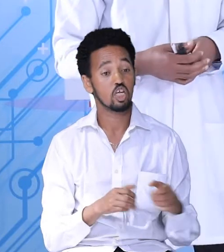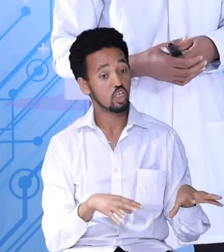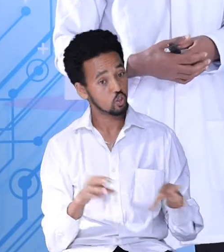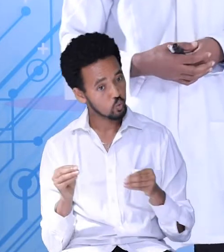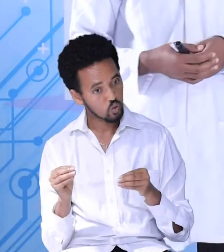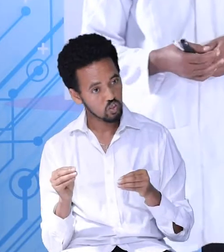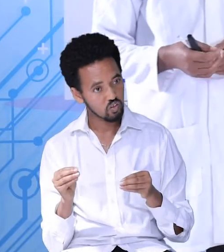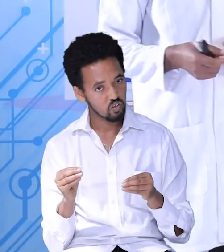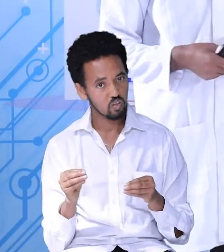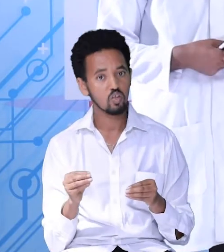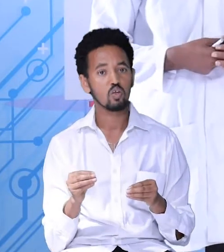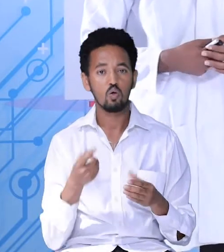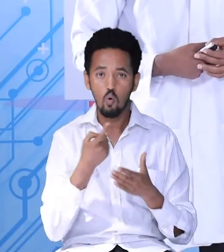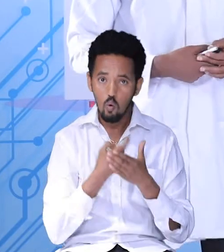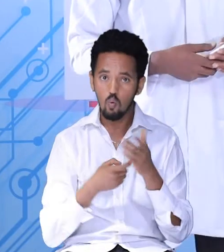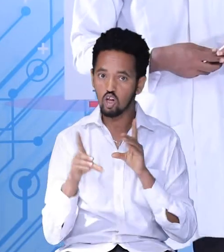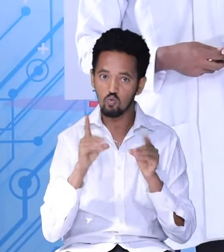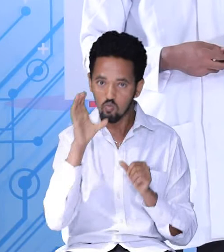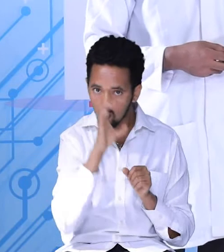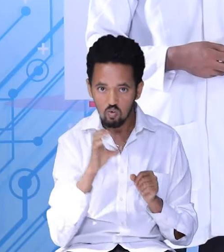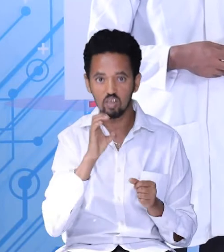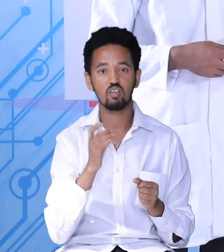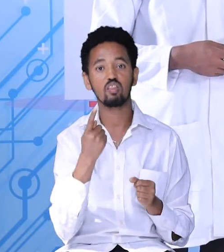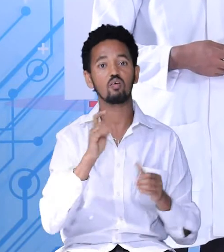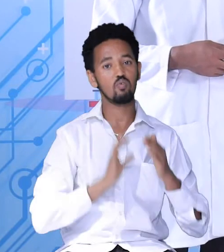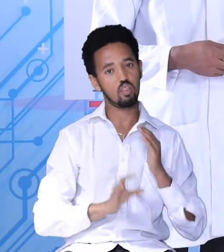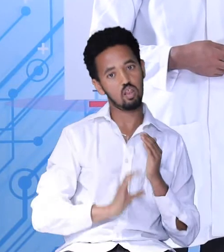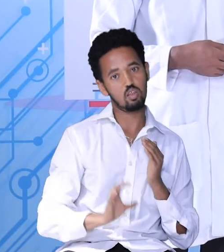Students, where do you find the highest fertility